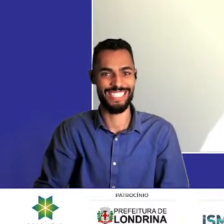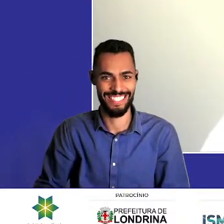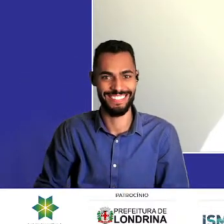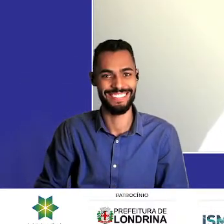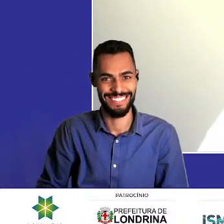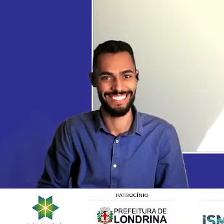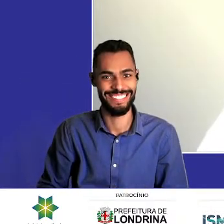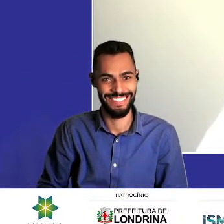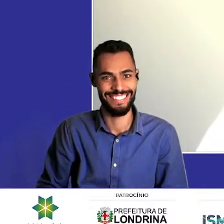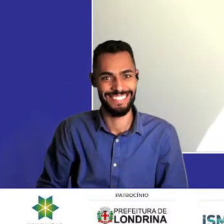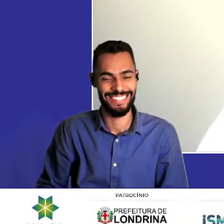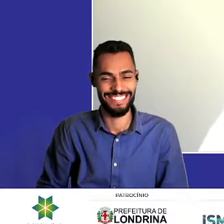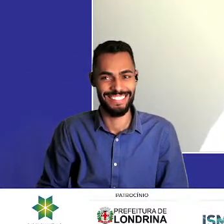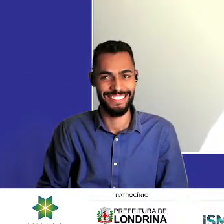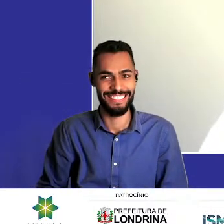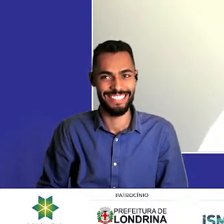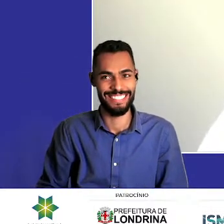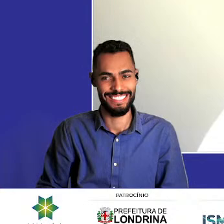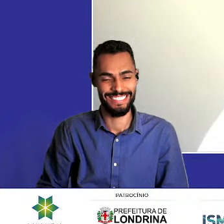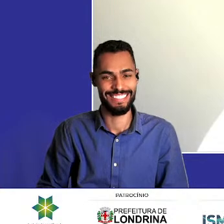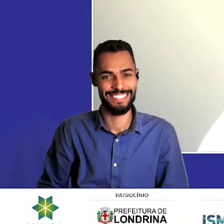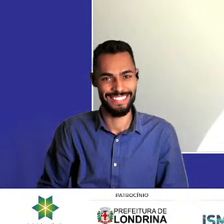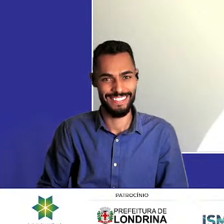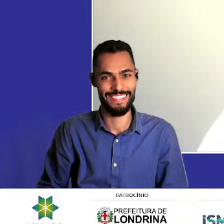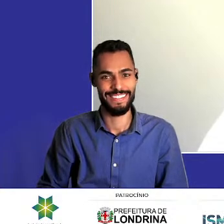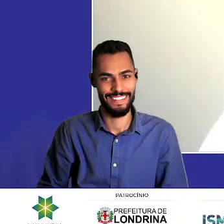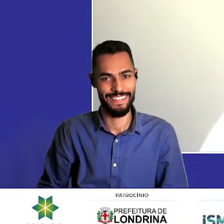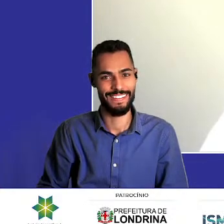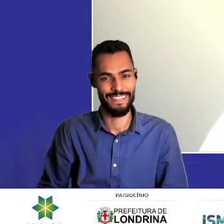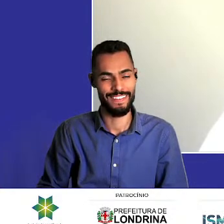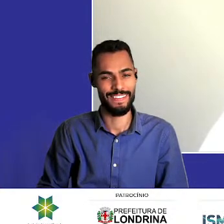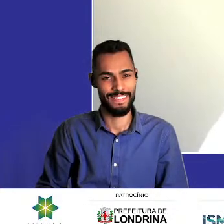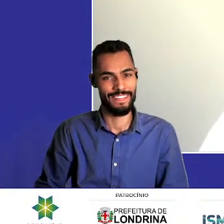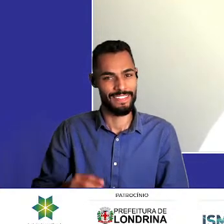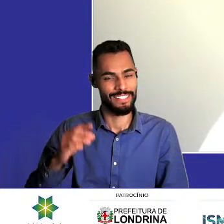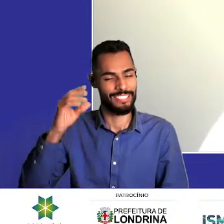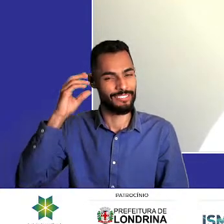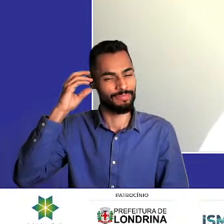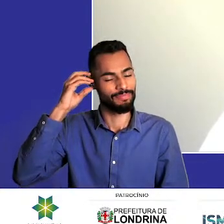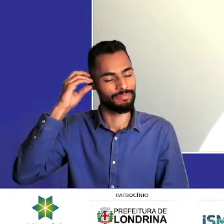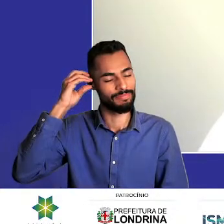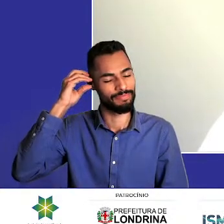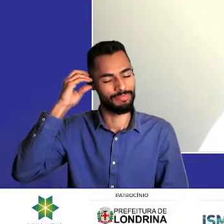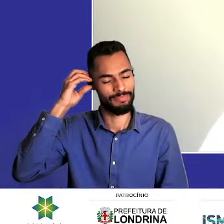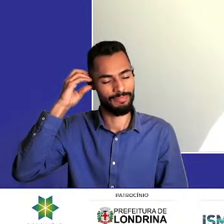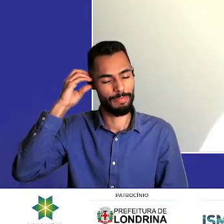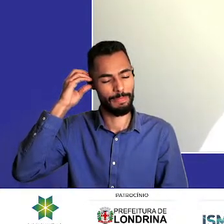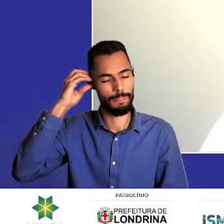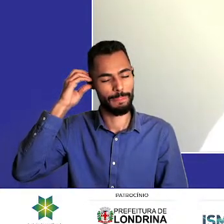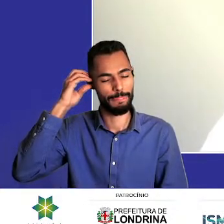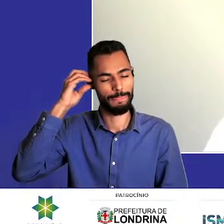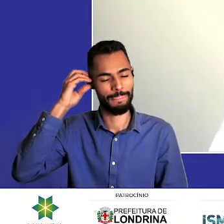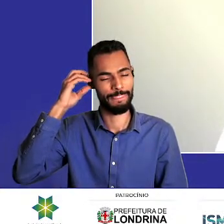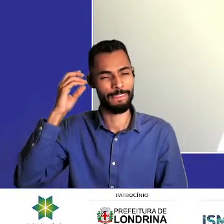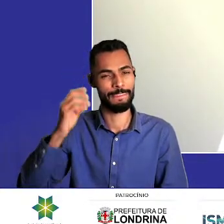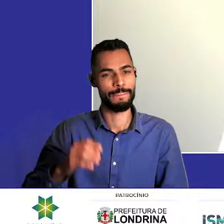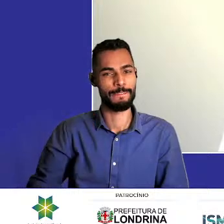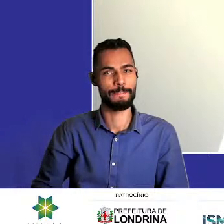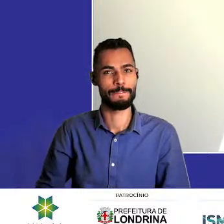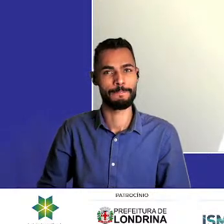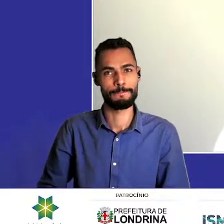2020 that, as part of the International Society for Music Education,